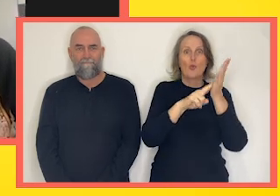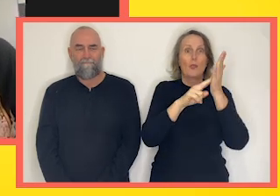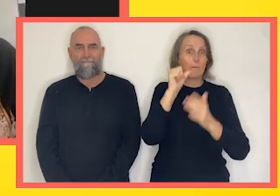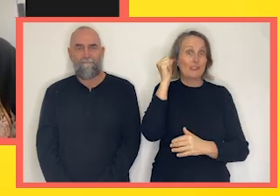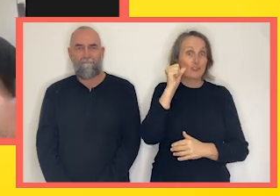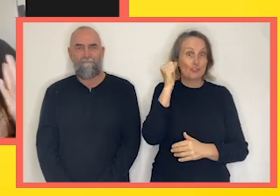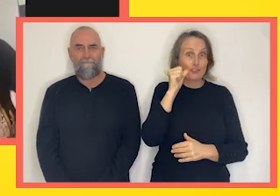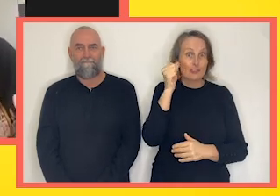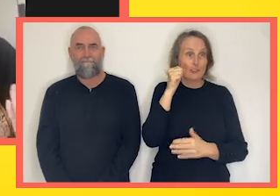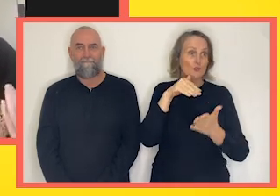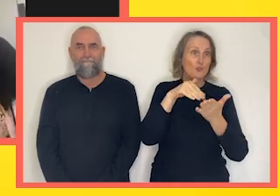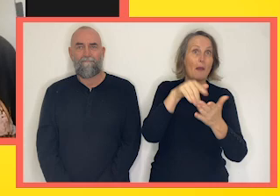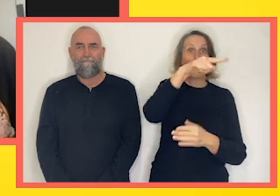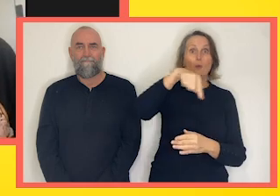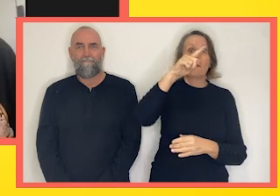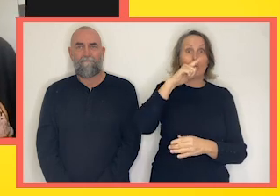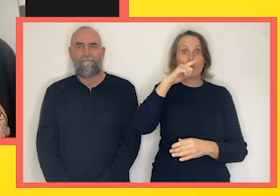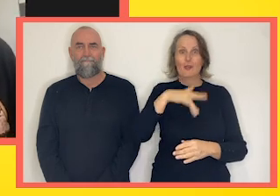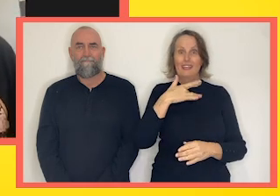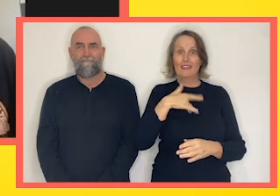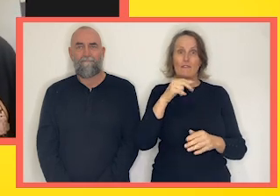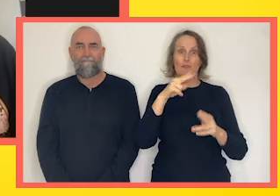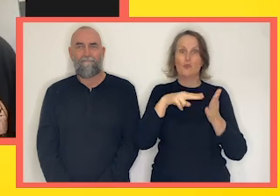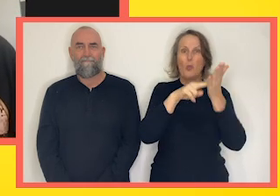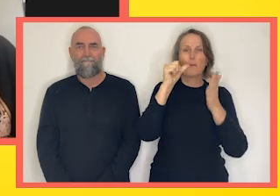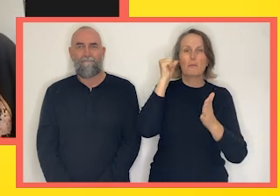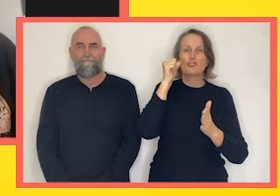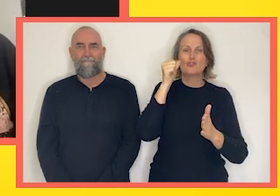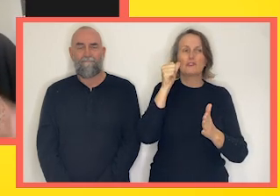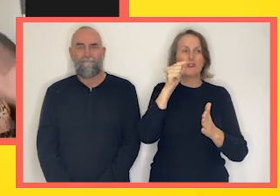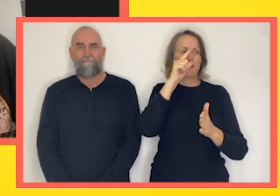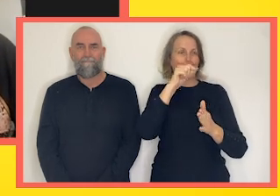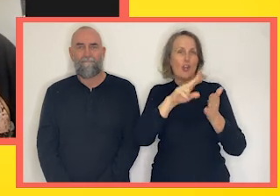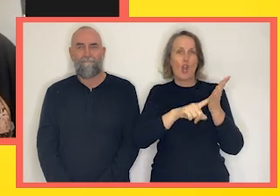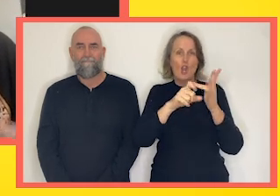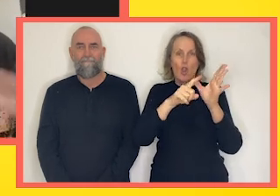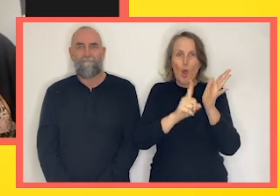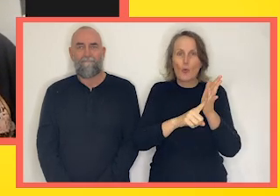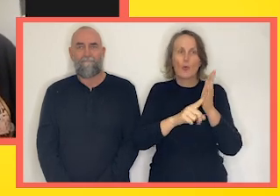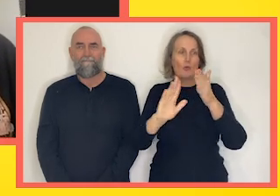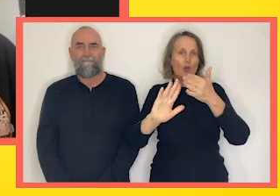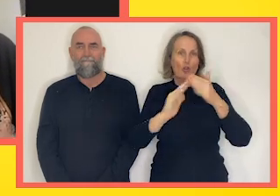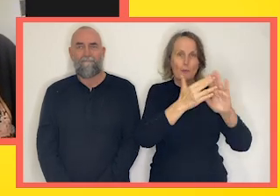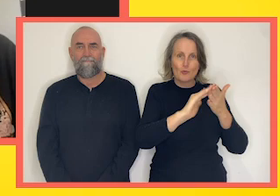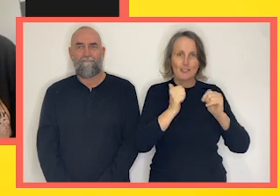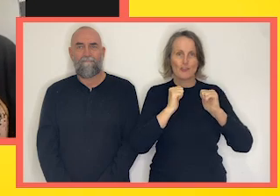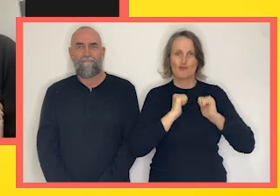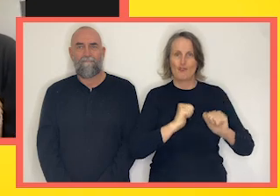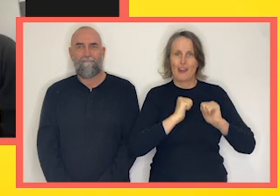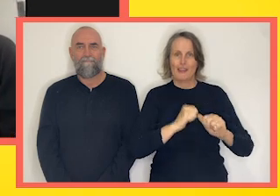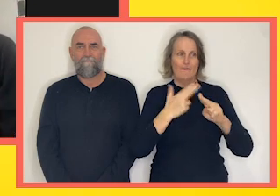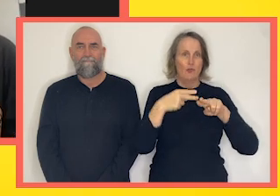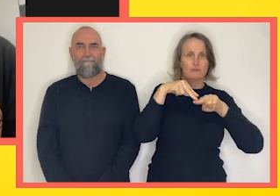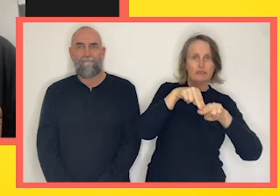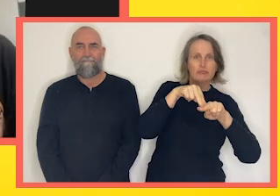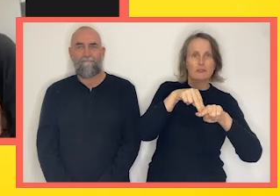in the Northern Beaches and surrounding areas to have a a local and community kind of training ground and a